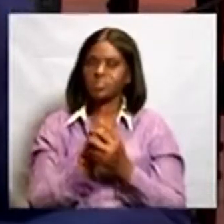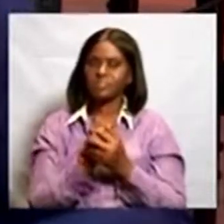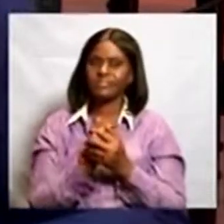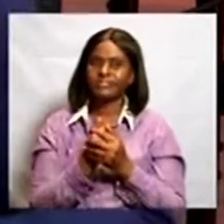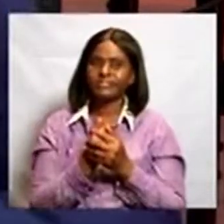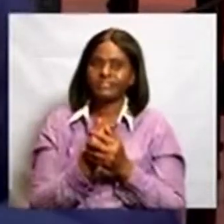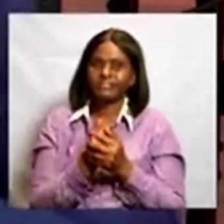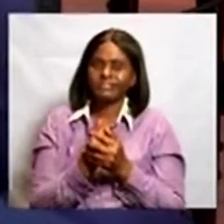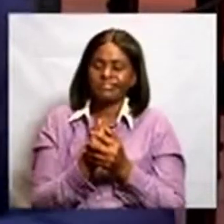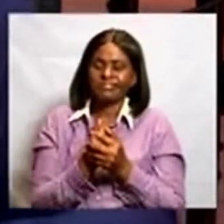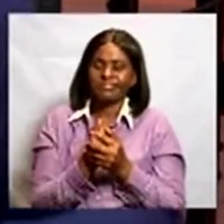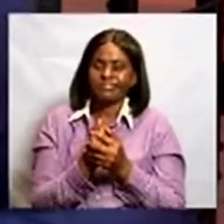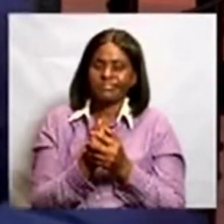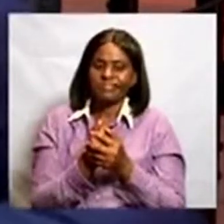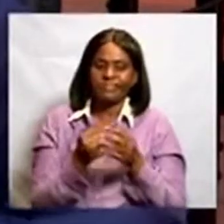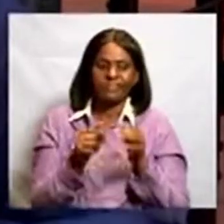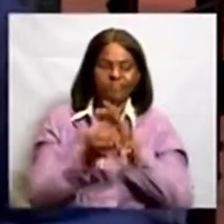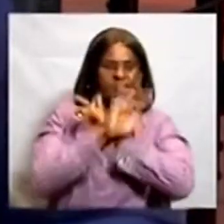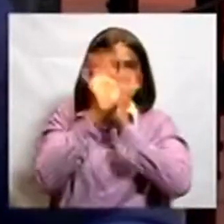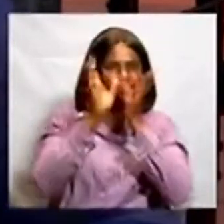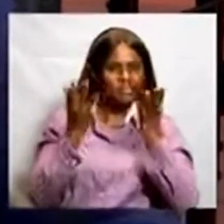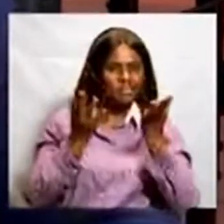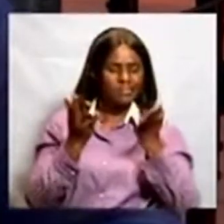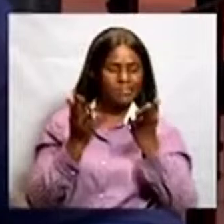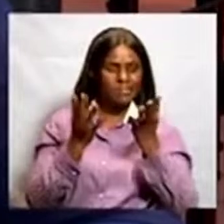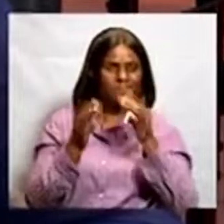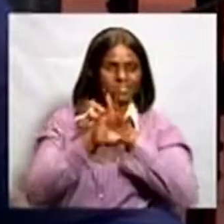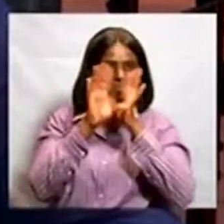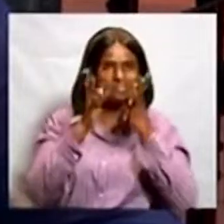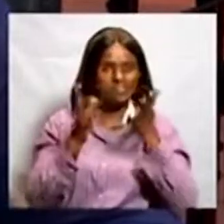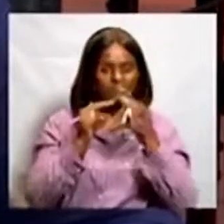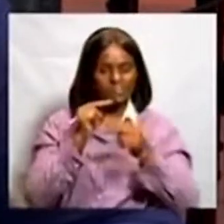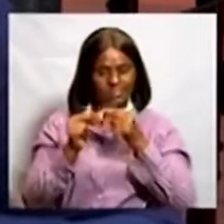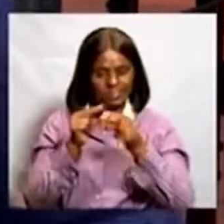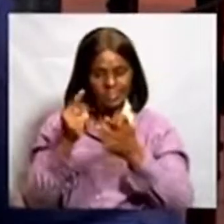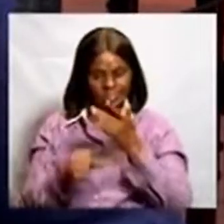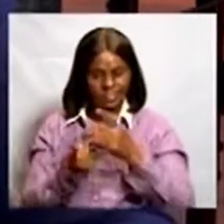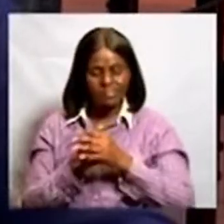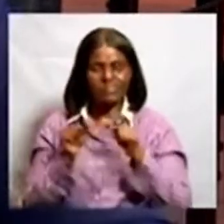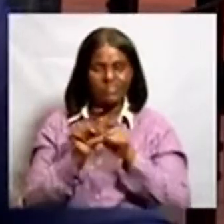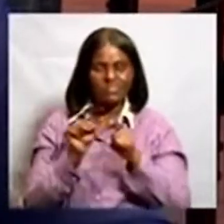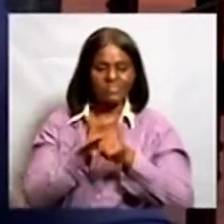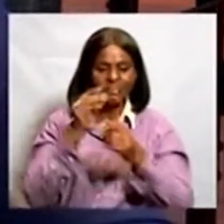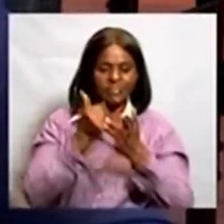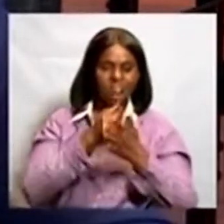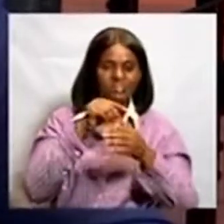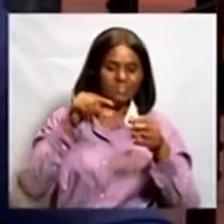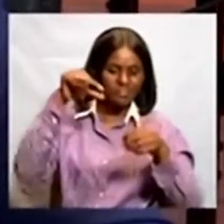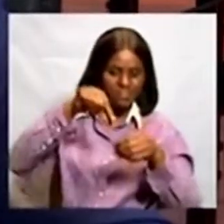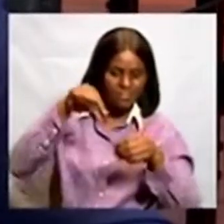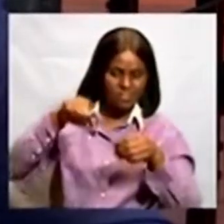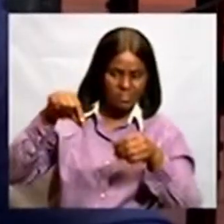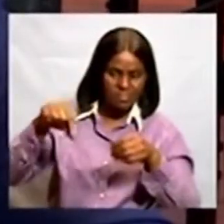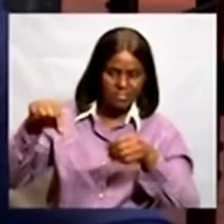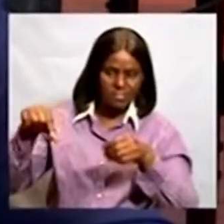It is not categorical, it is wholesome, meaning all qualifications.